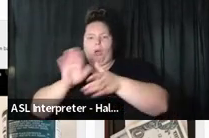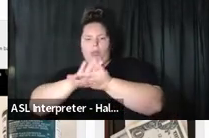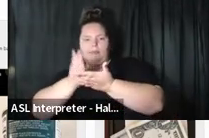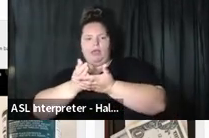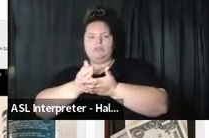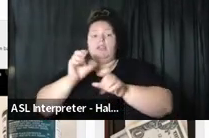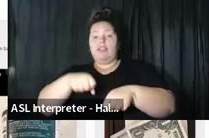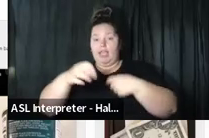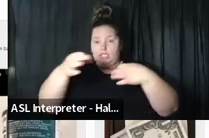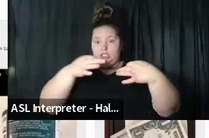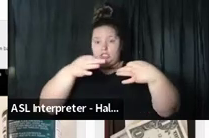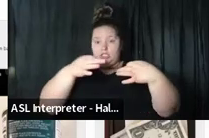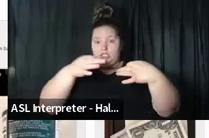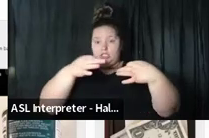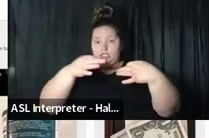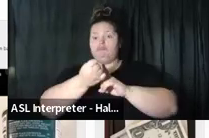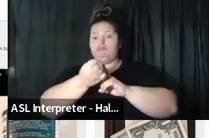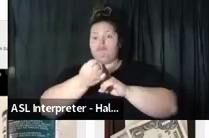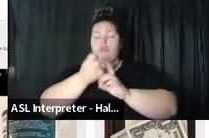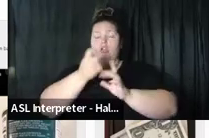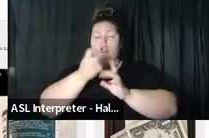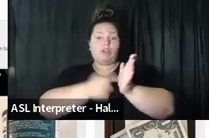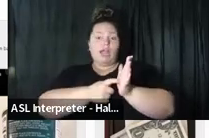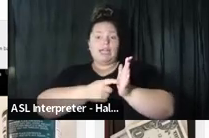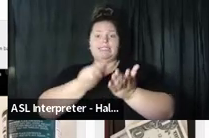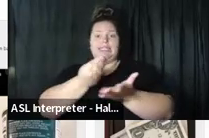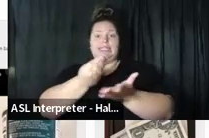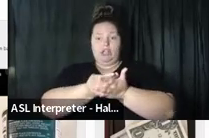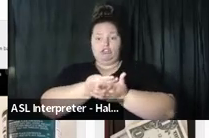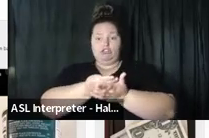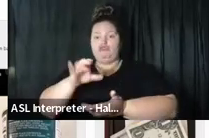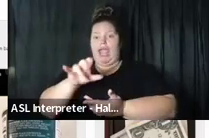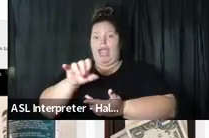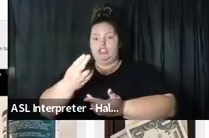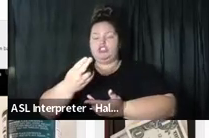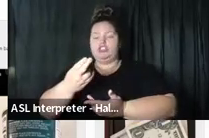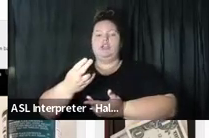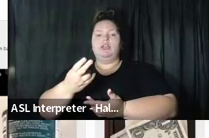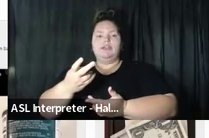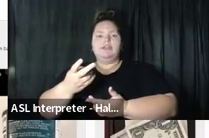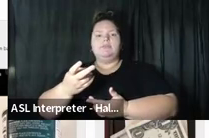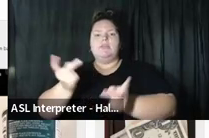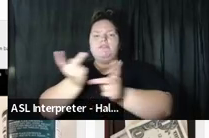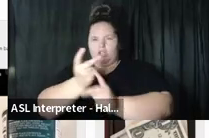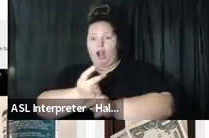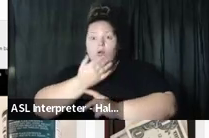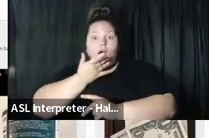light, recognize cash, detect colors, find people, find objects,